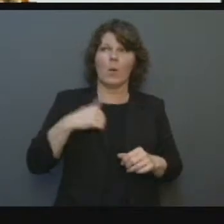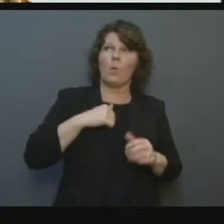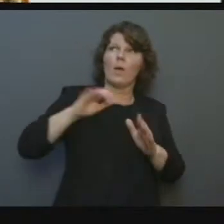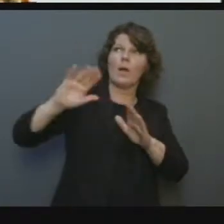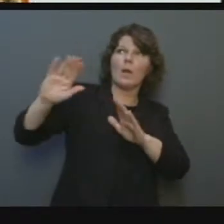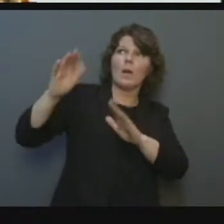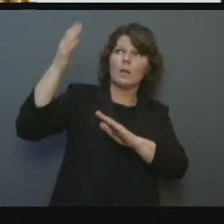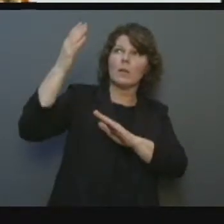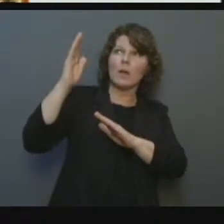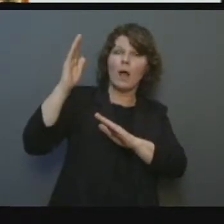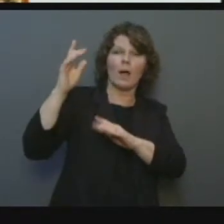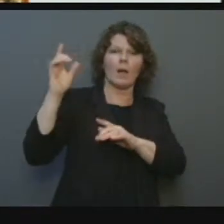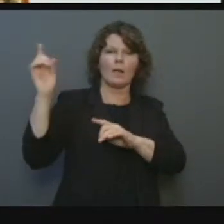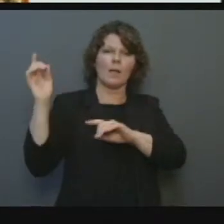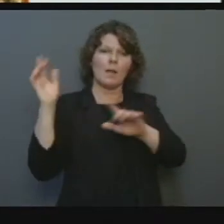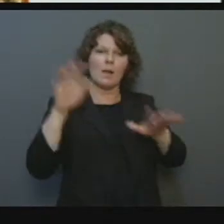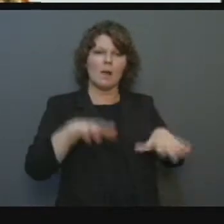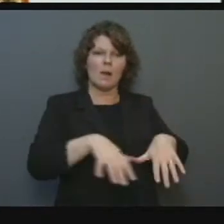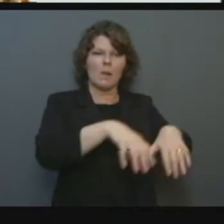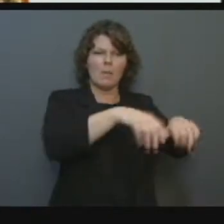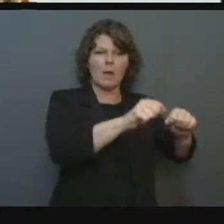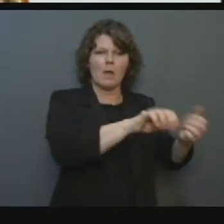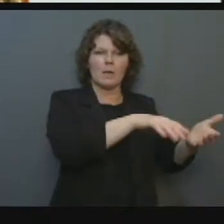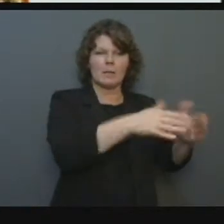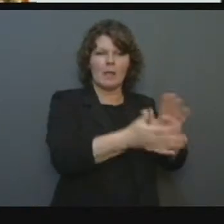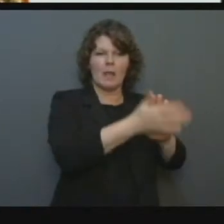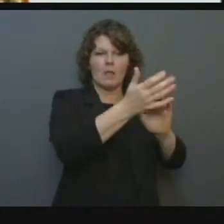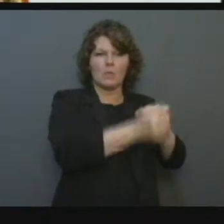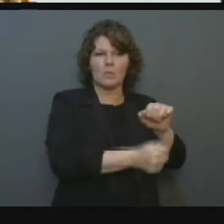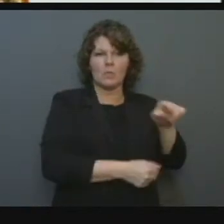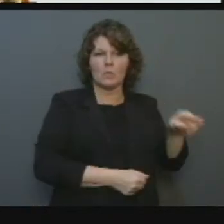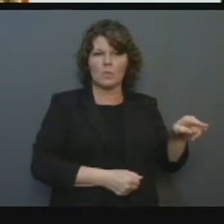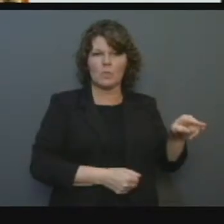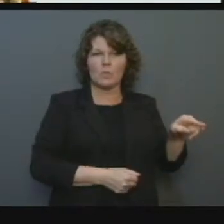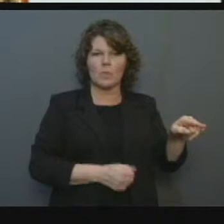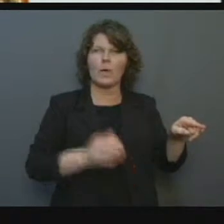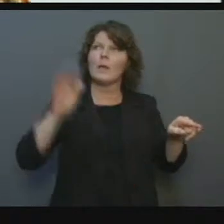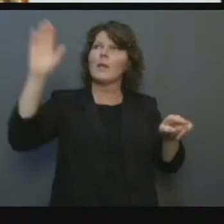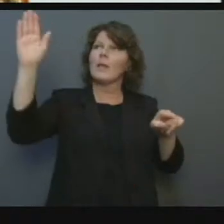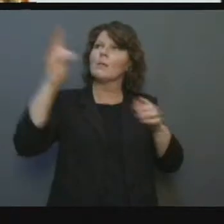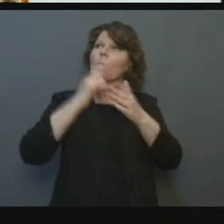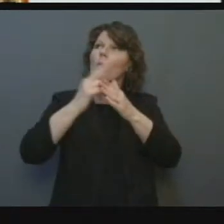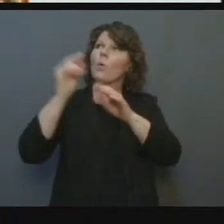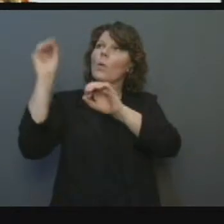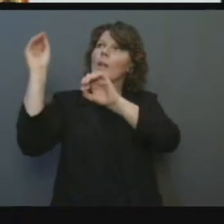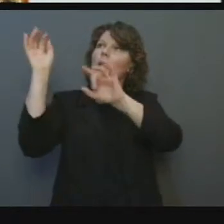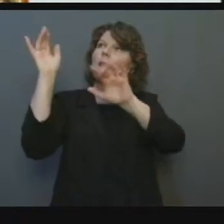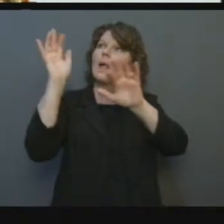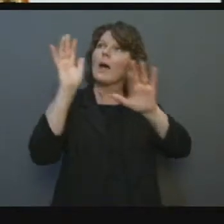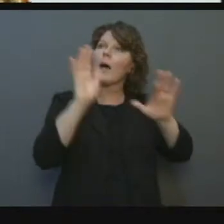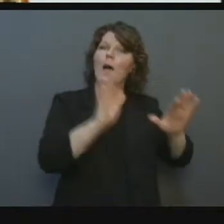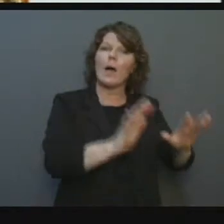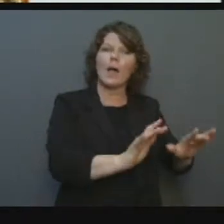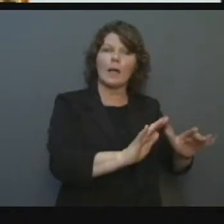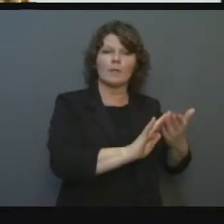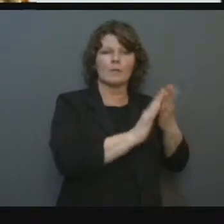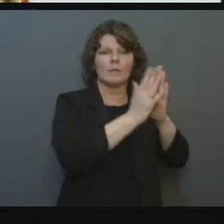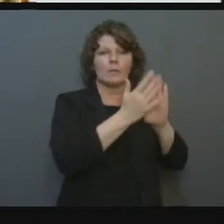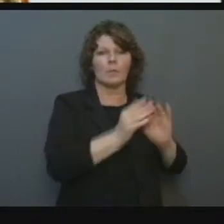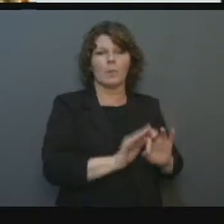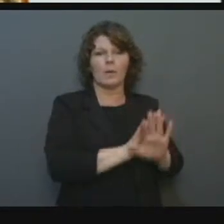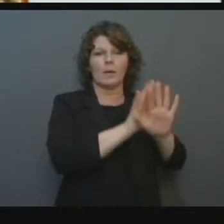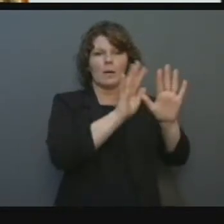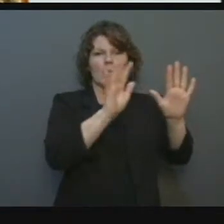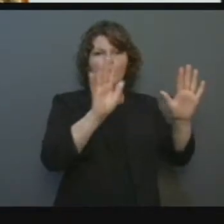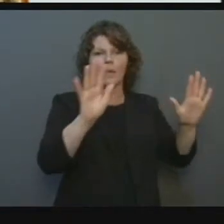He invaded death, the most feared thing of all, and he shines his divine light on that. There is no